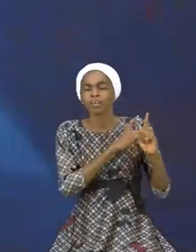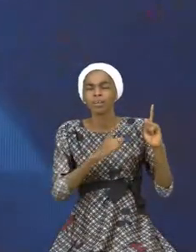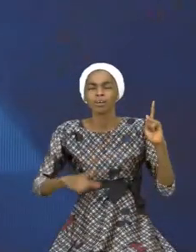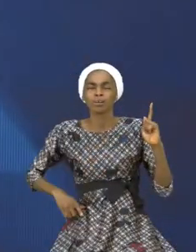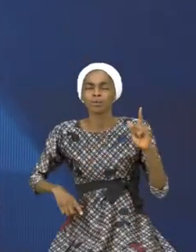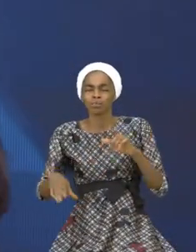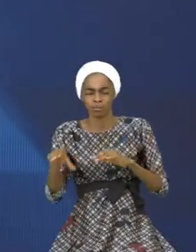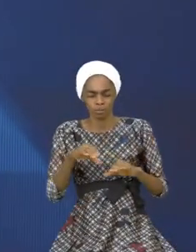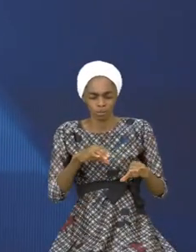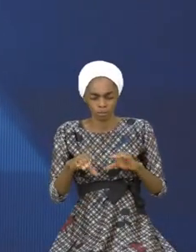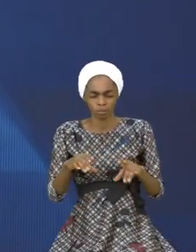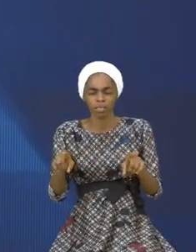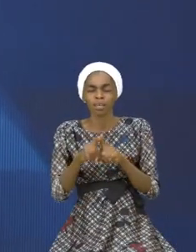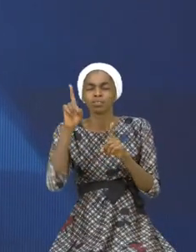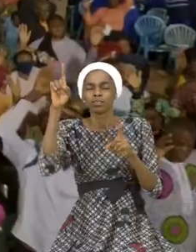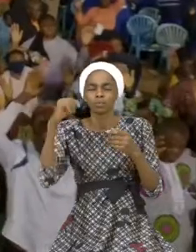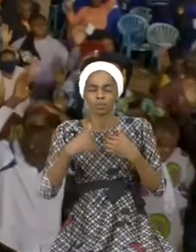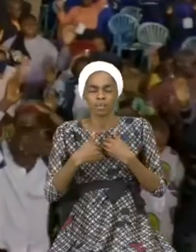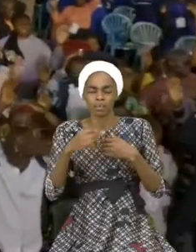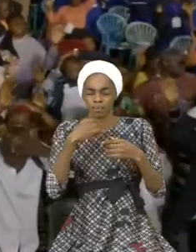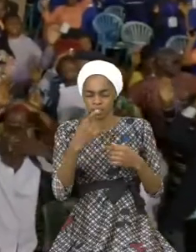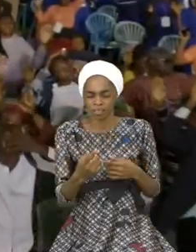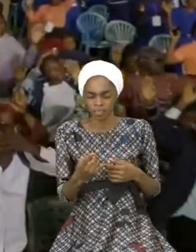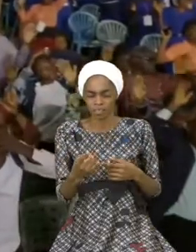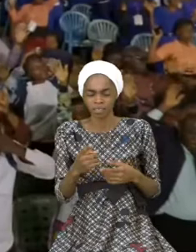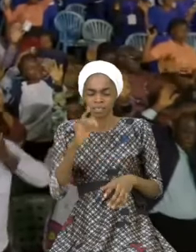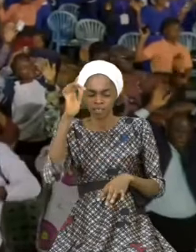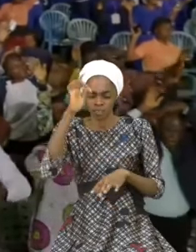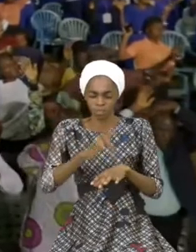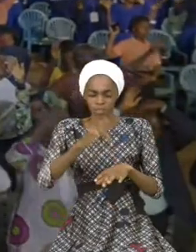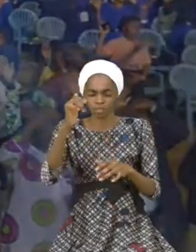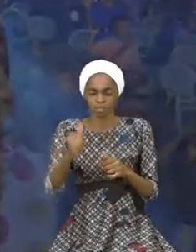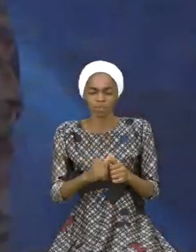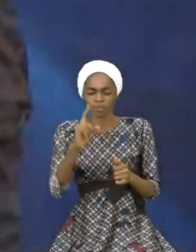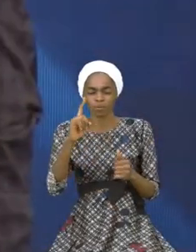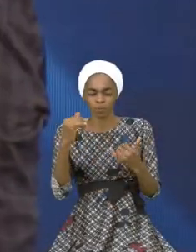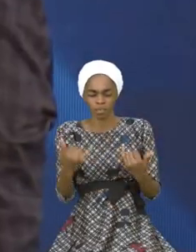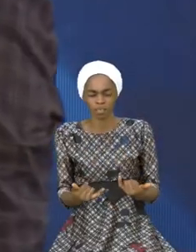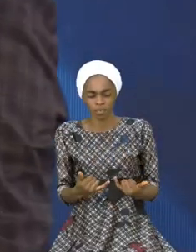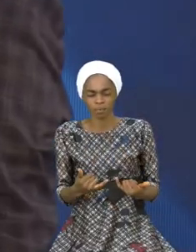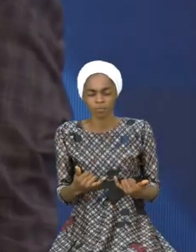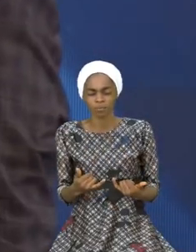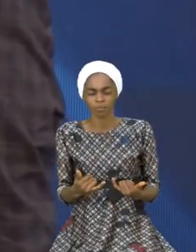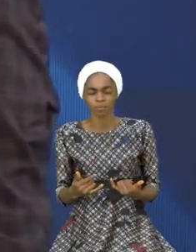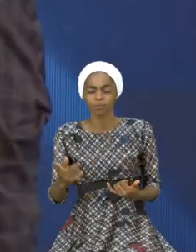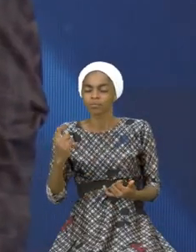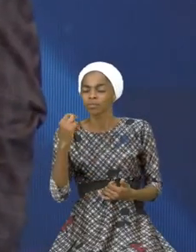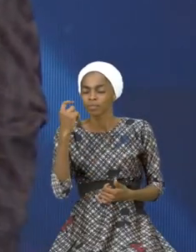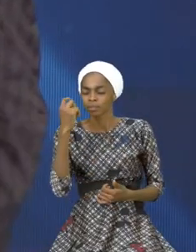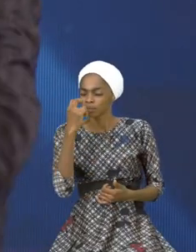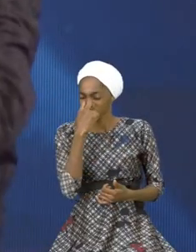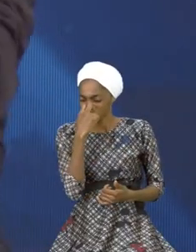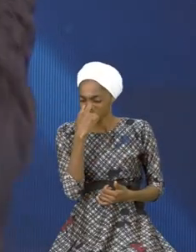do as you have said touch everyone now the blind